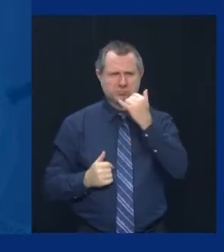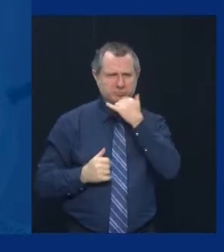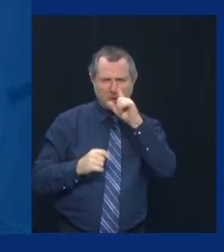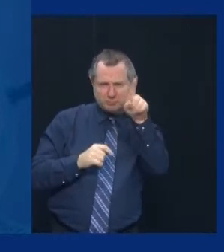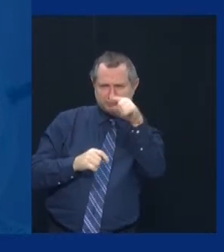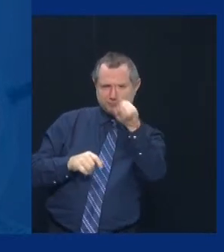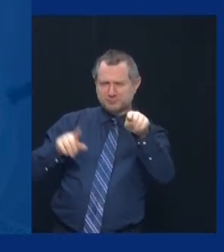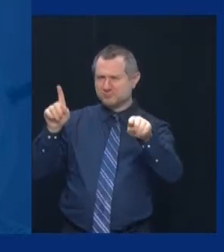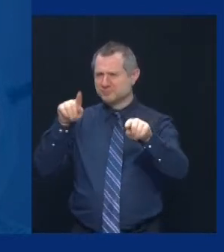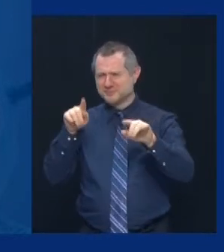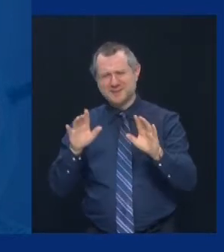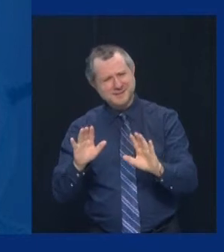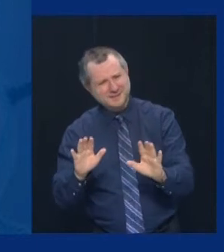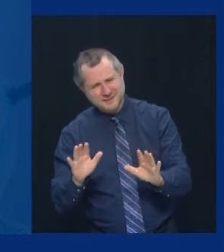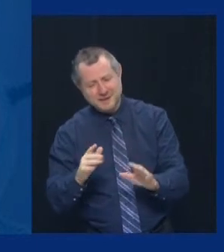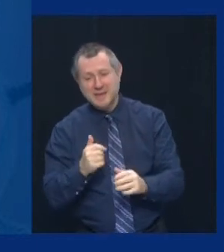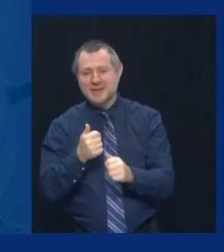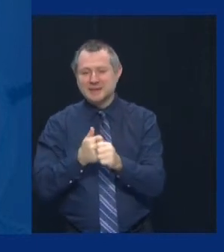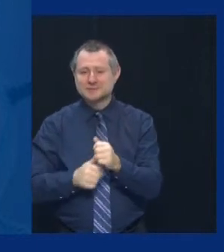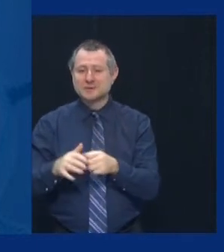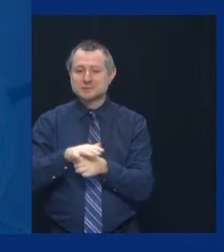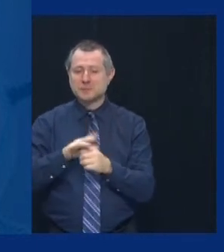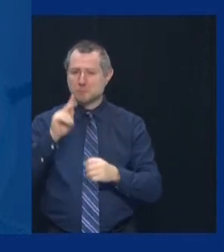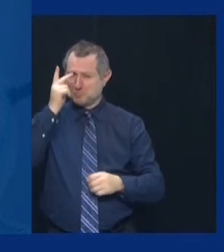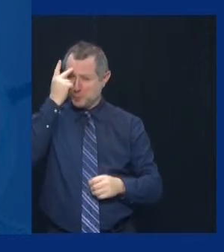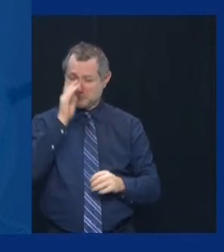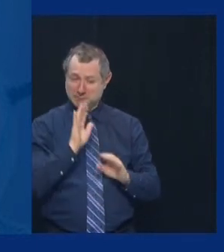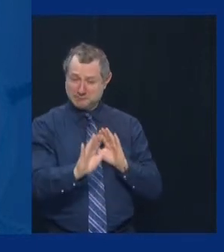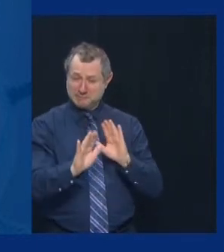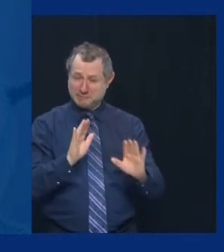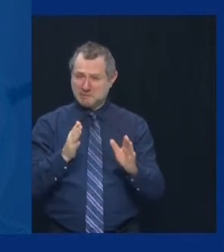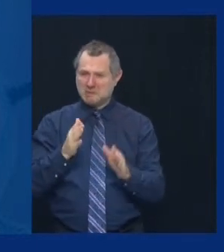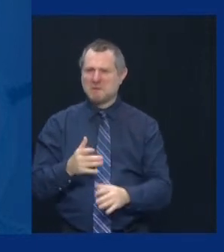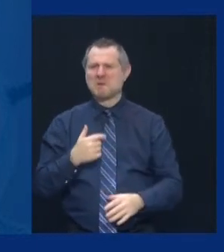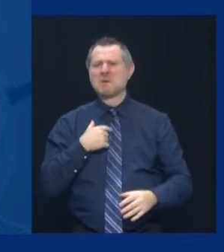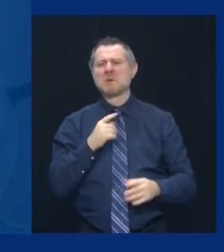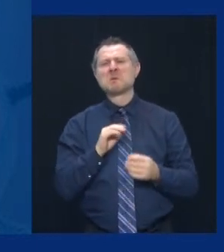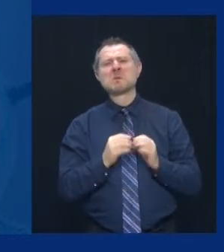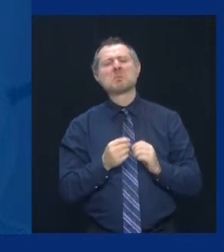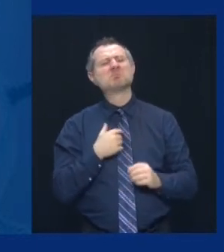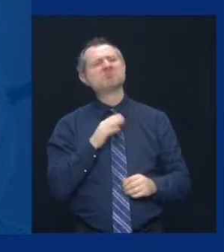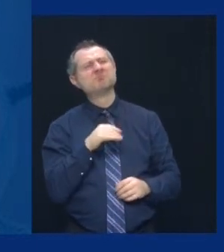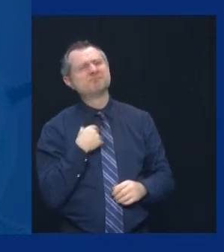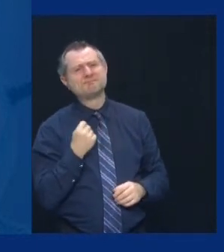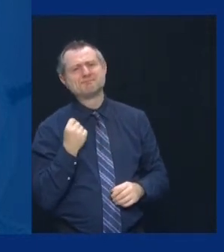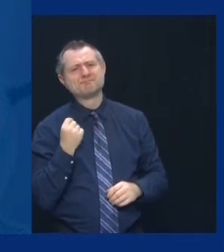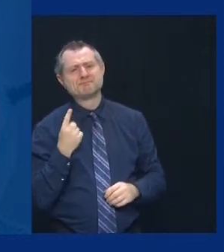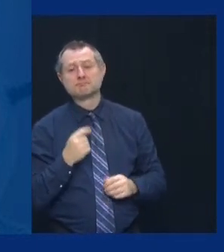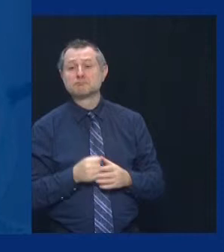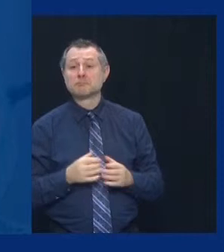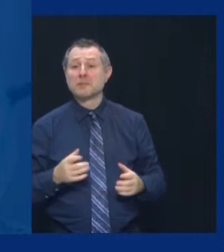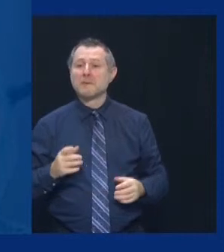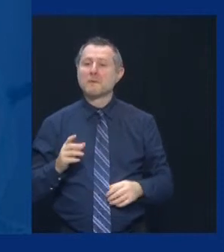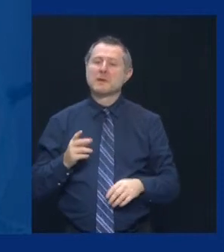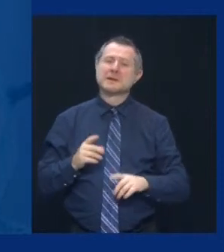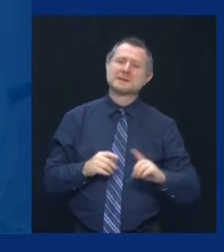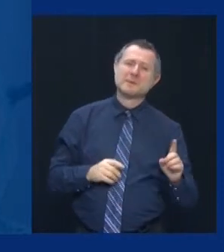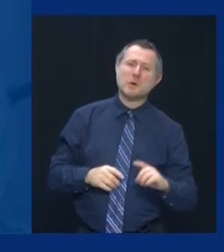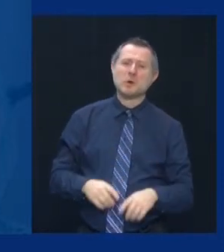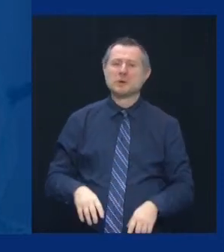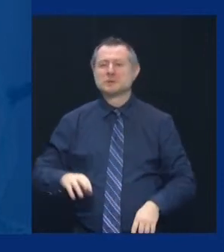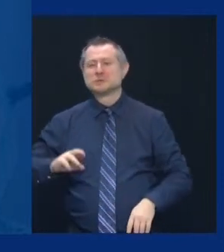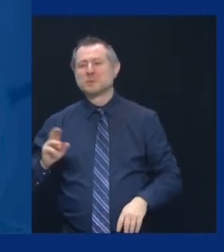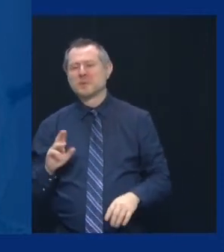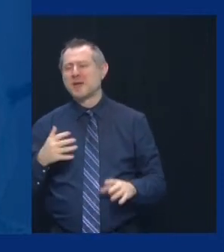politician. Explain the numbers to me. How does your political theory jive with